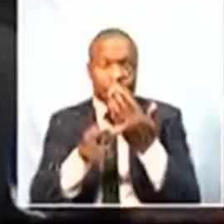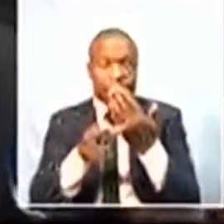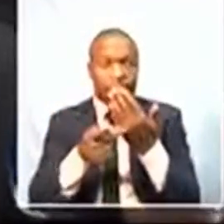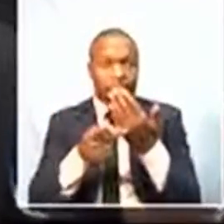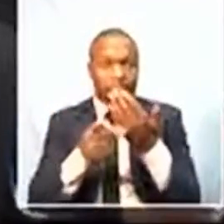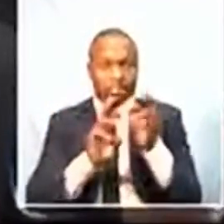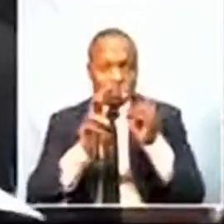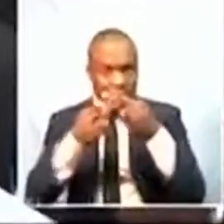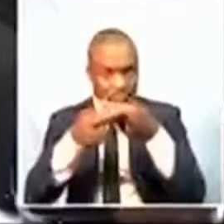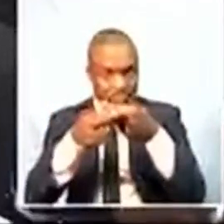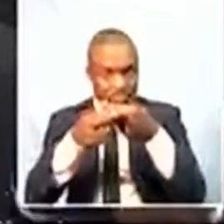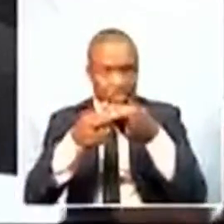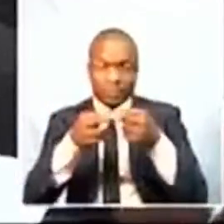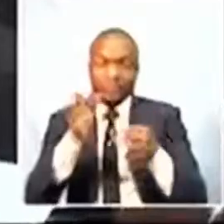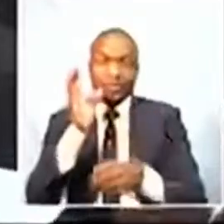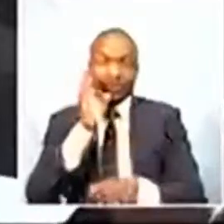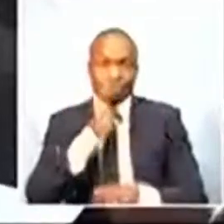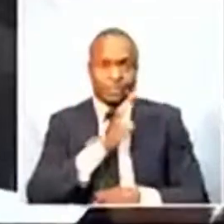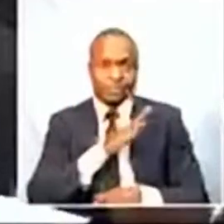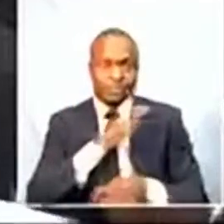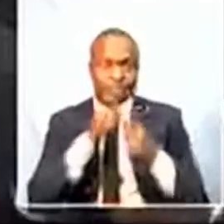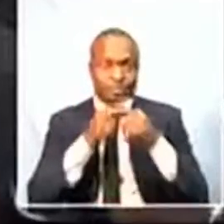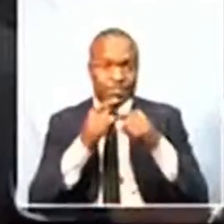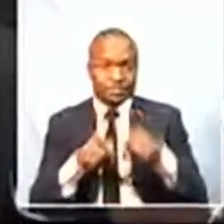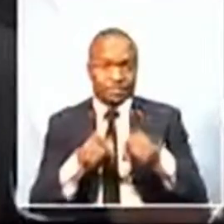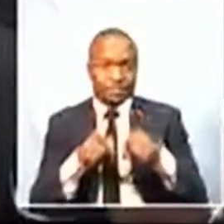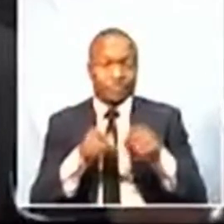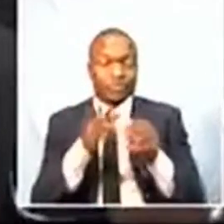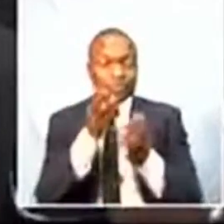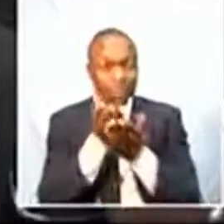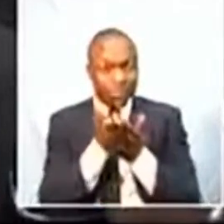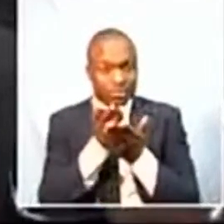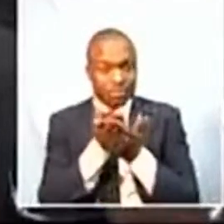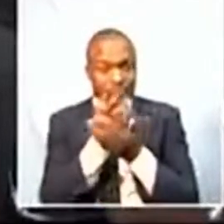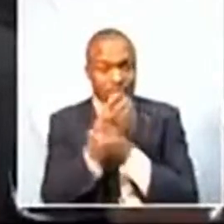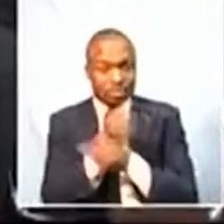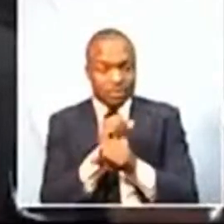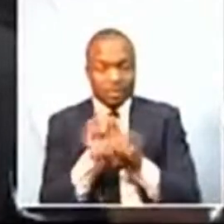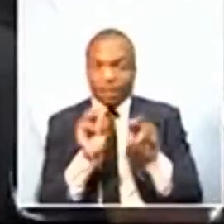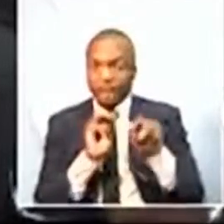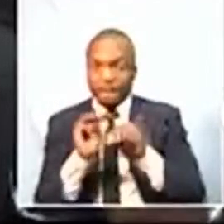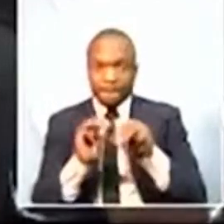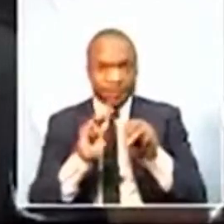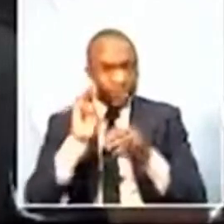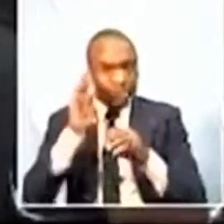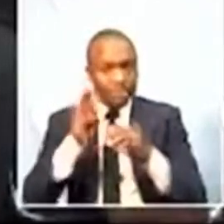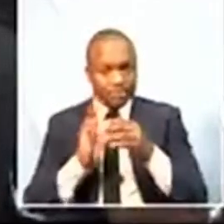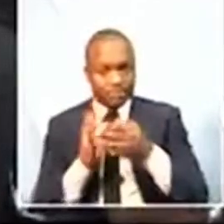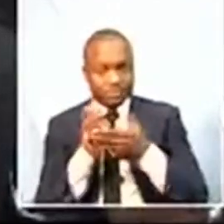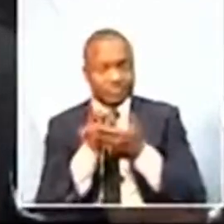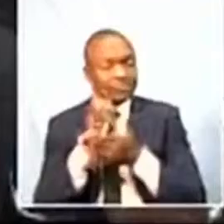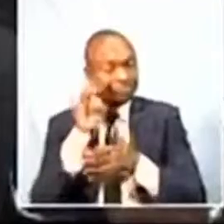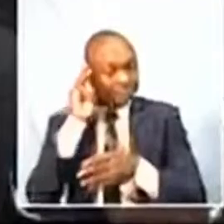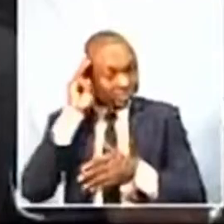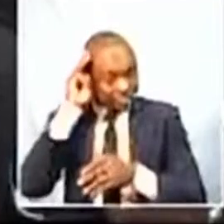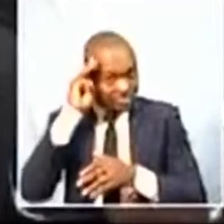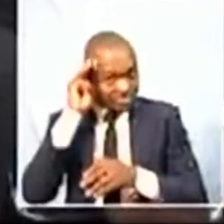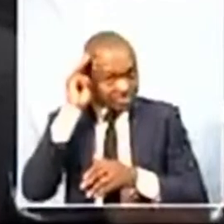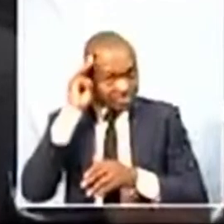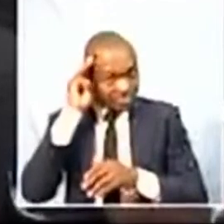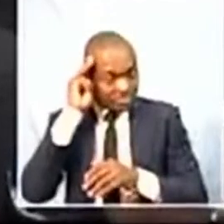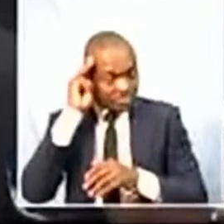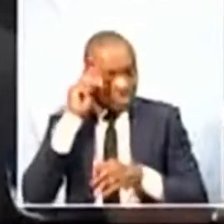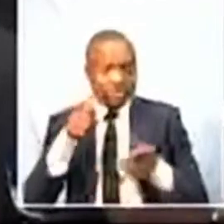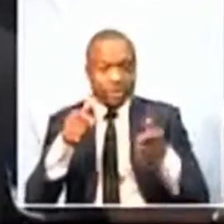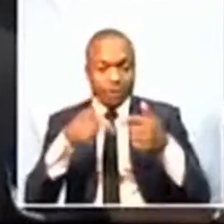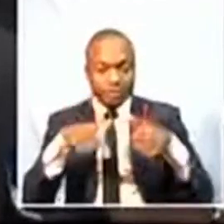the reconciliation that was done. The major measure, management will endeavor to engage the ministry, that is the Ministry